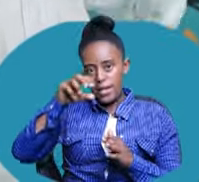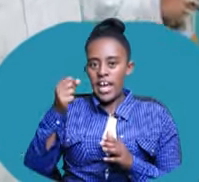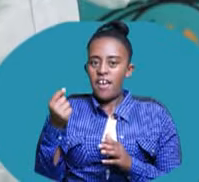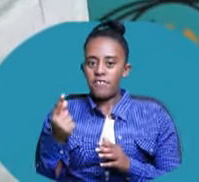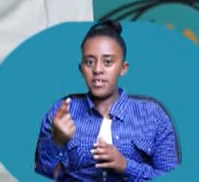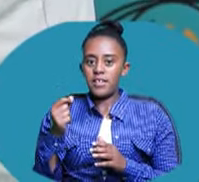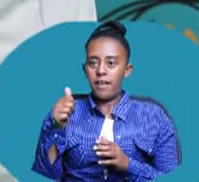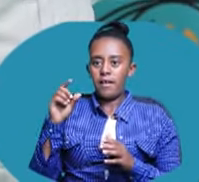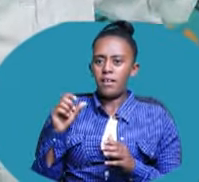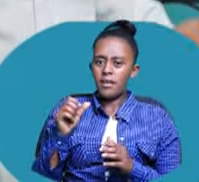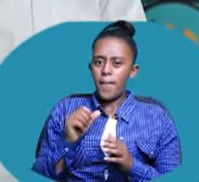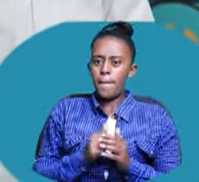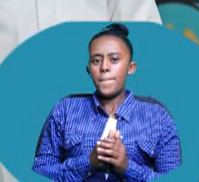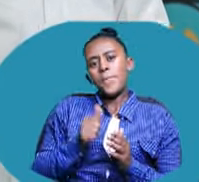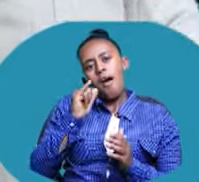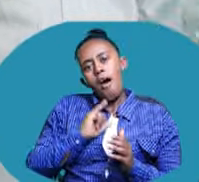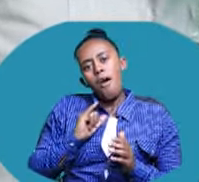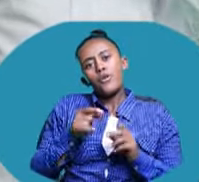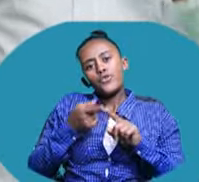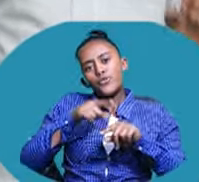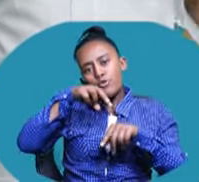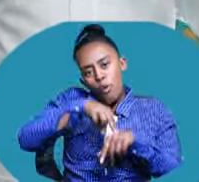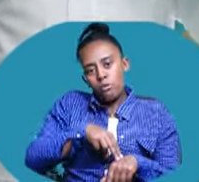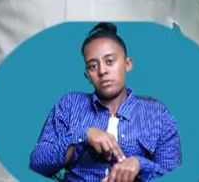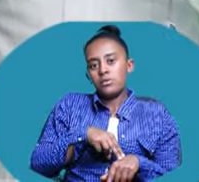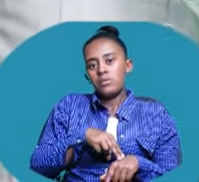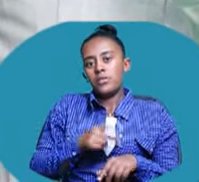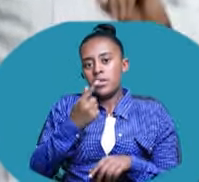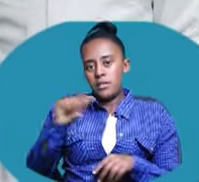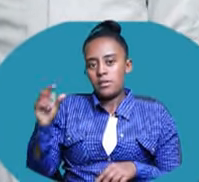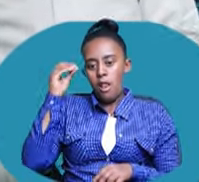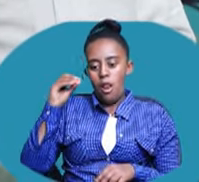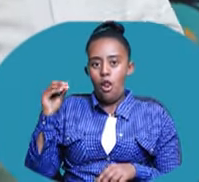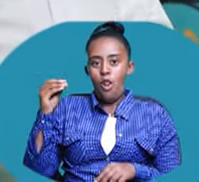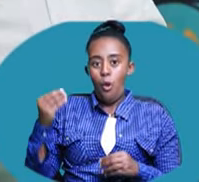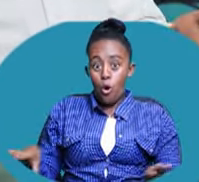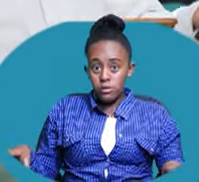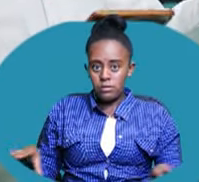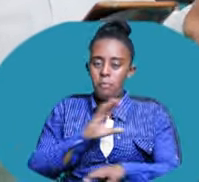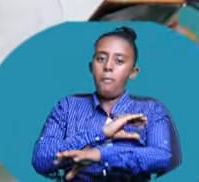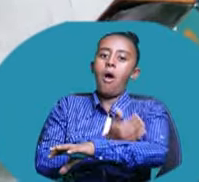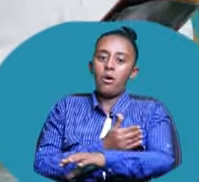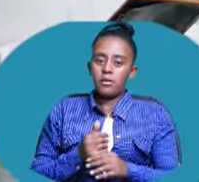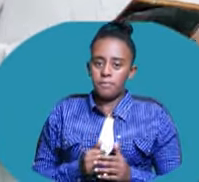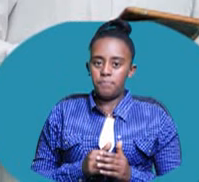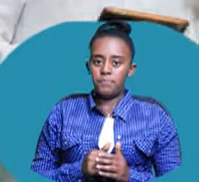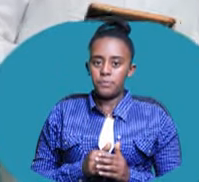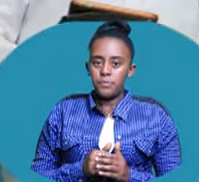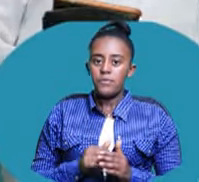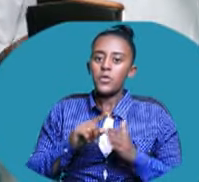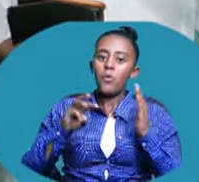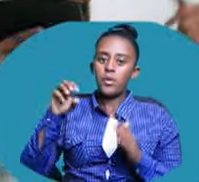Later, he says that I restored the lost power. Then,